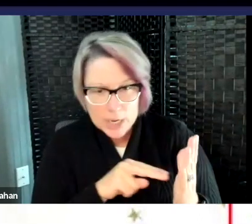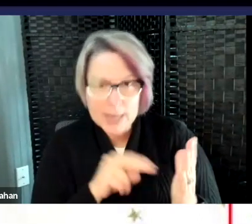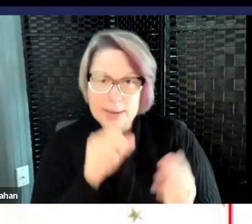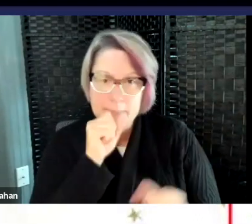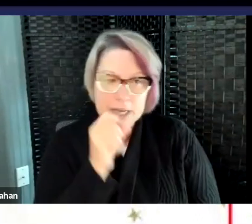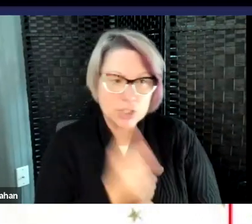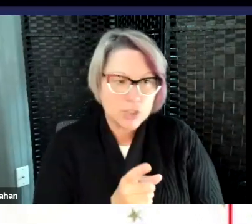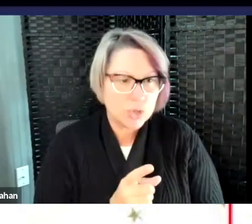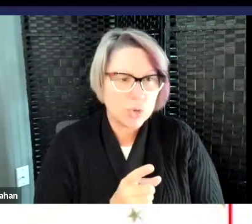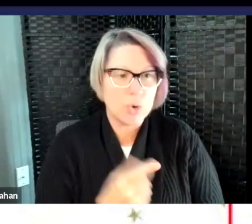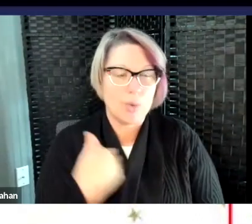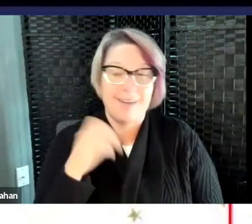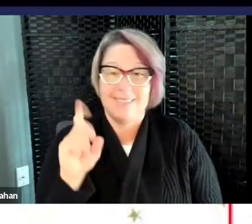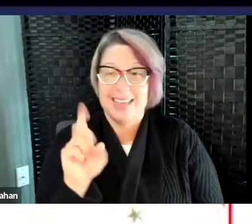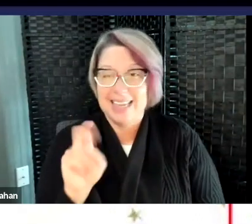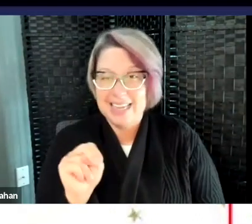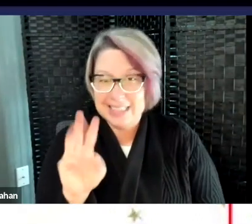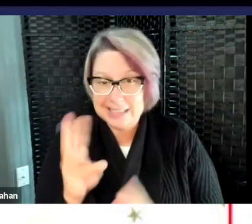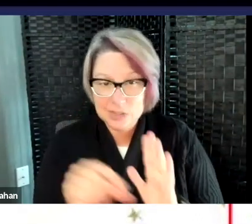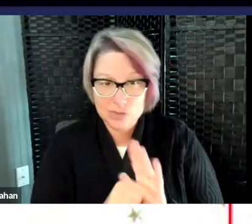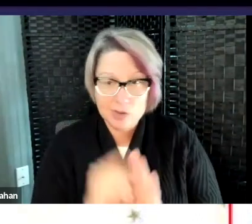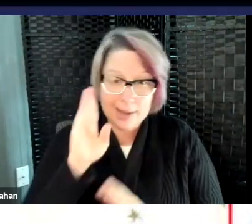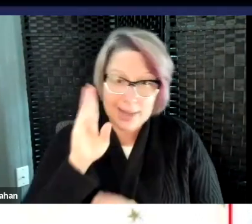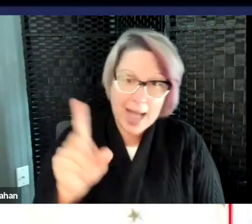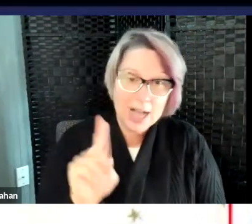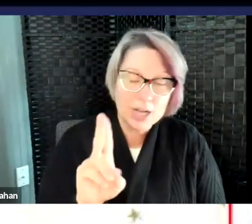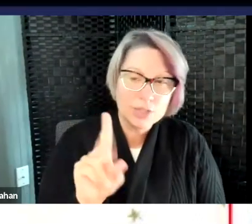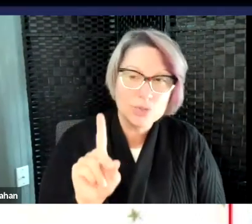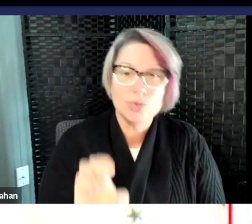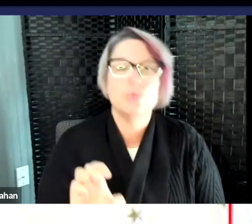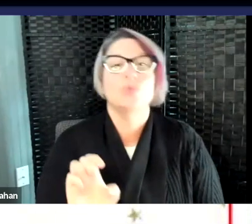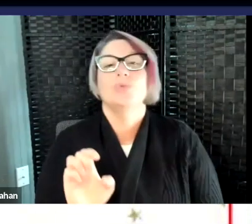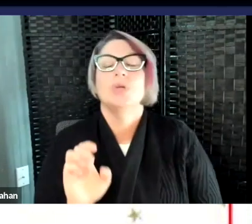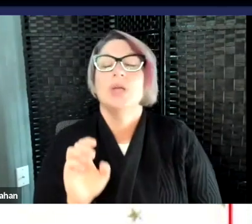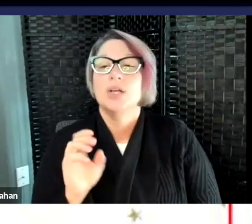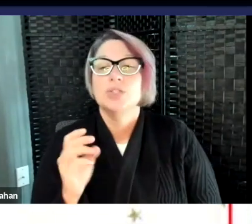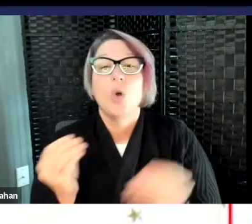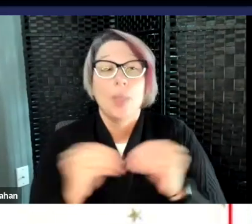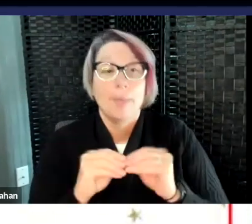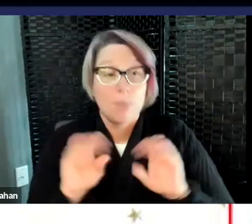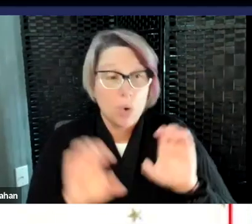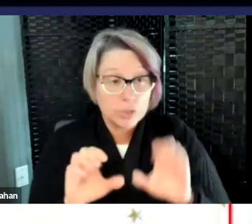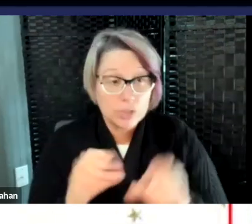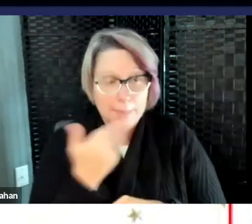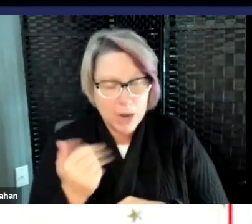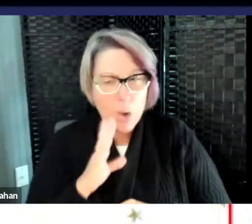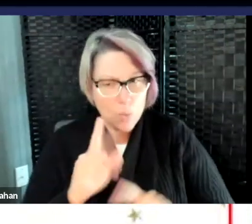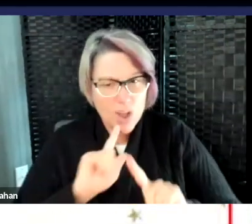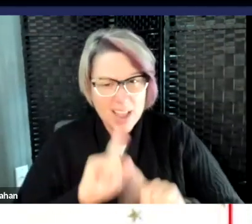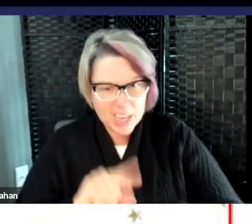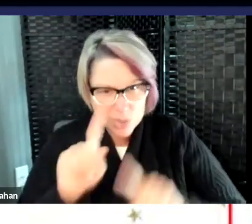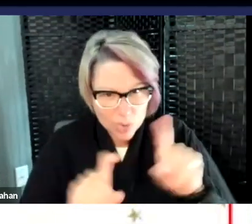got Eden, sixth grade, saying hi to dude. So please, the more you chat, the better. I will answer your questions. This is